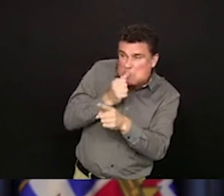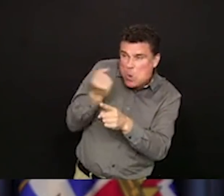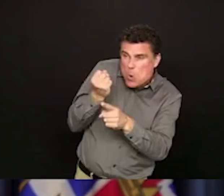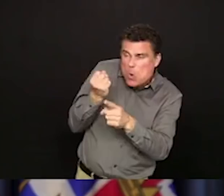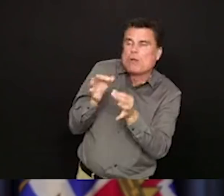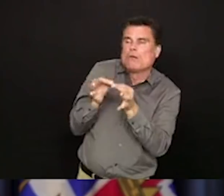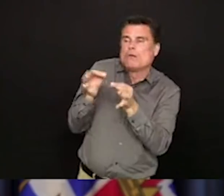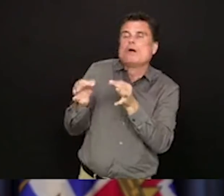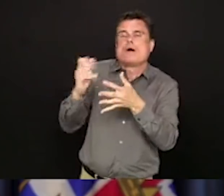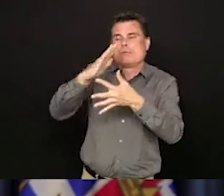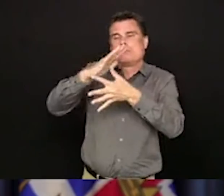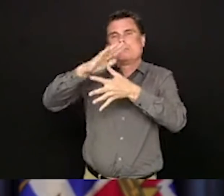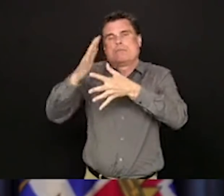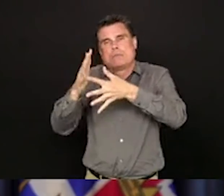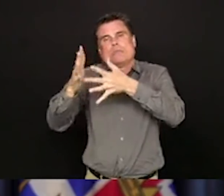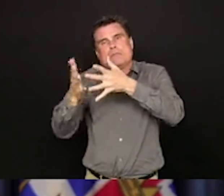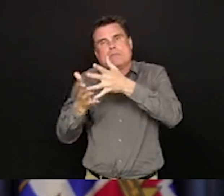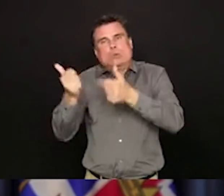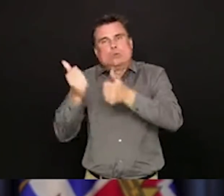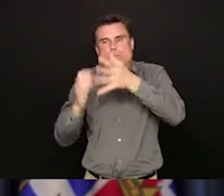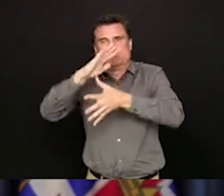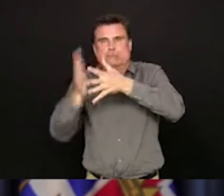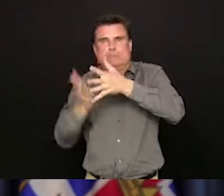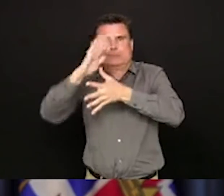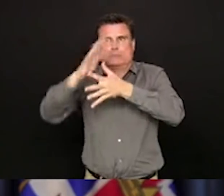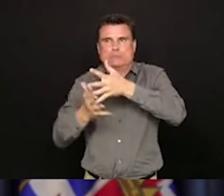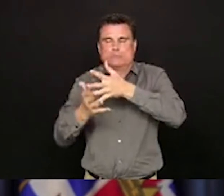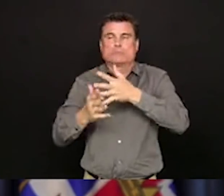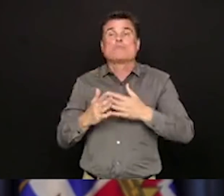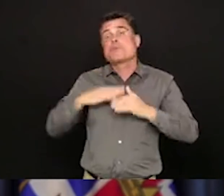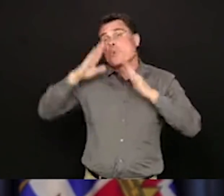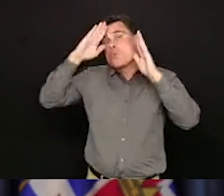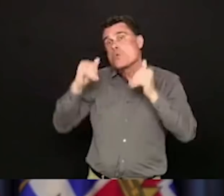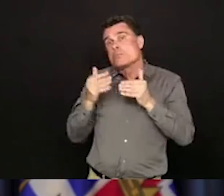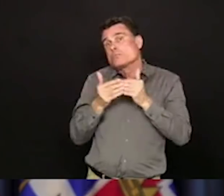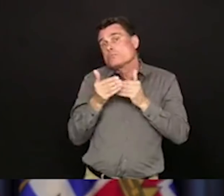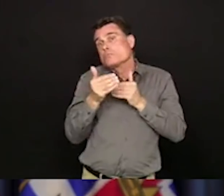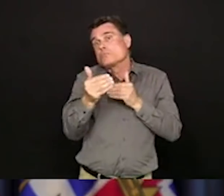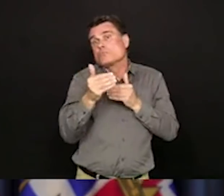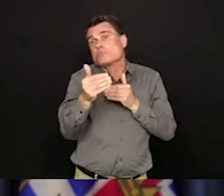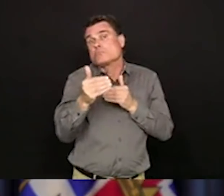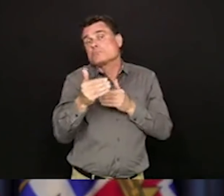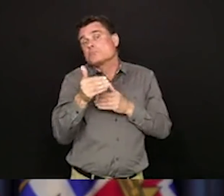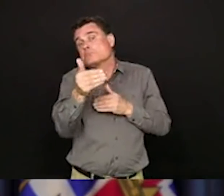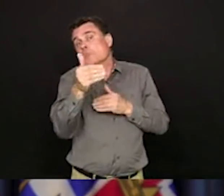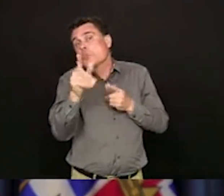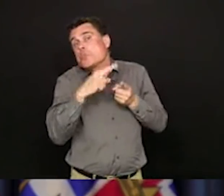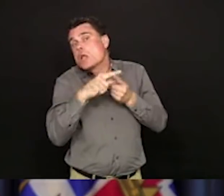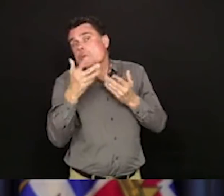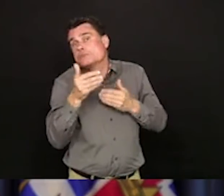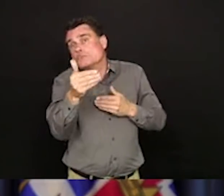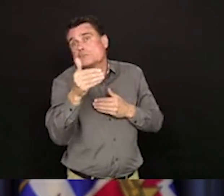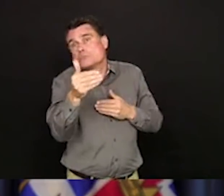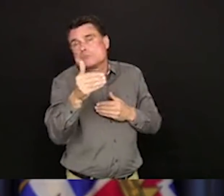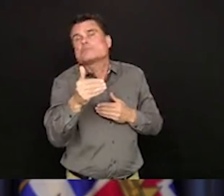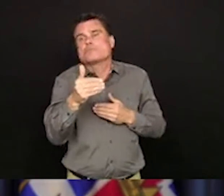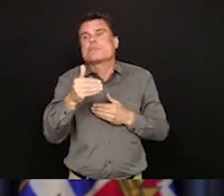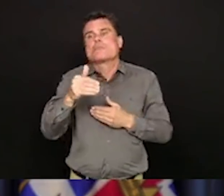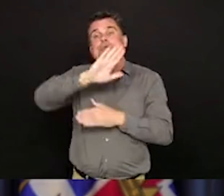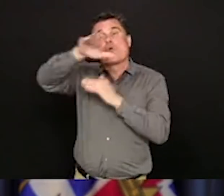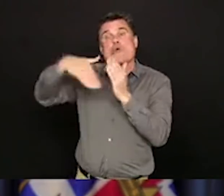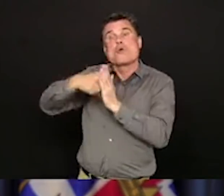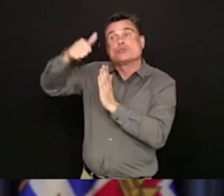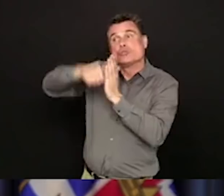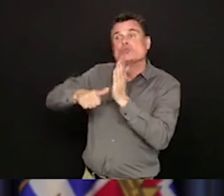to resuming elective surgeries, which we hope to do, of course, at some point. And I just want you to know, as we proceed with this work, our commitment